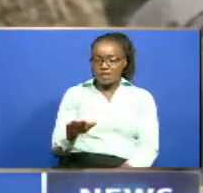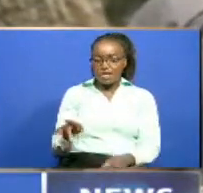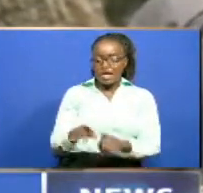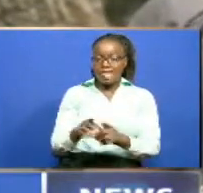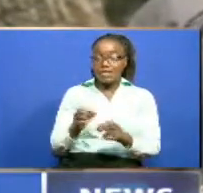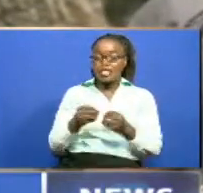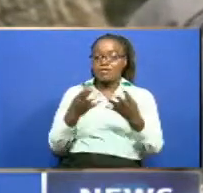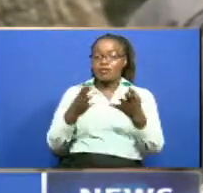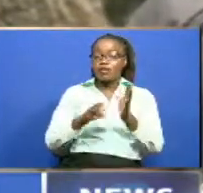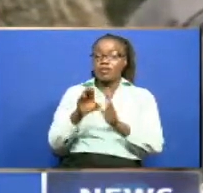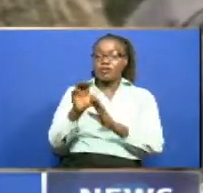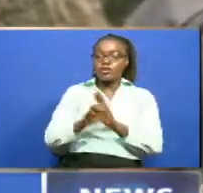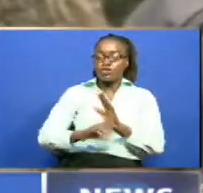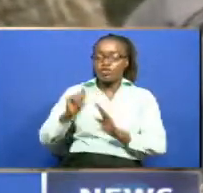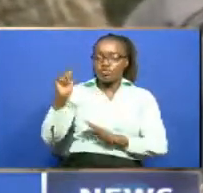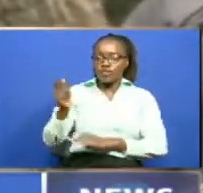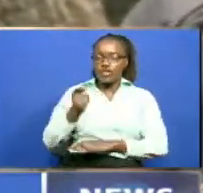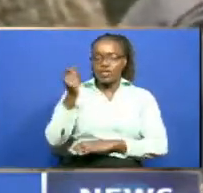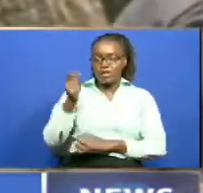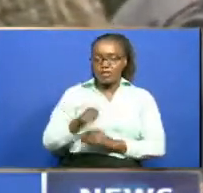mandated by the Constitution of Kenya.